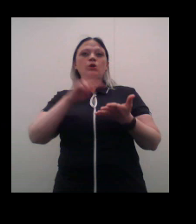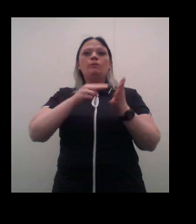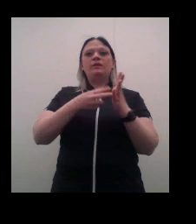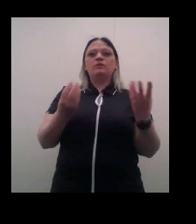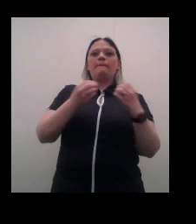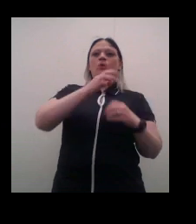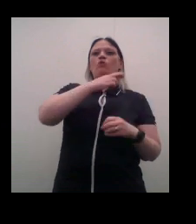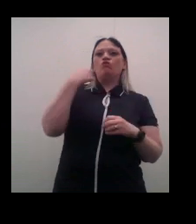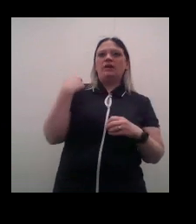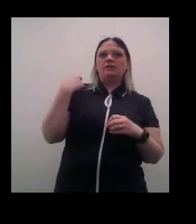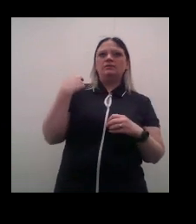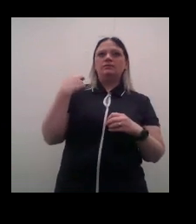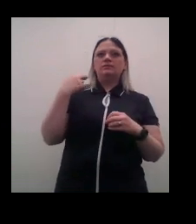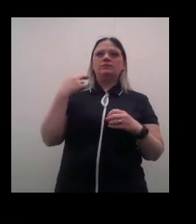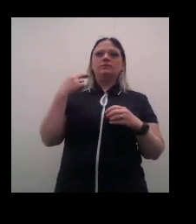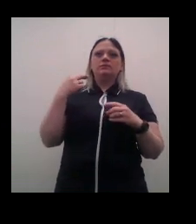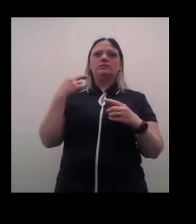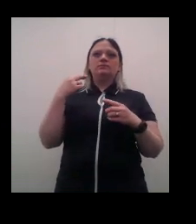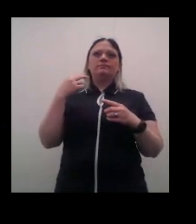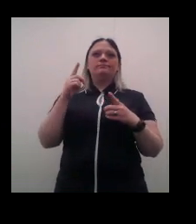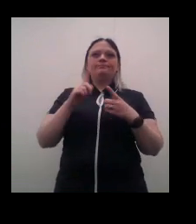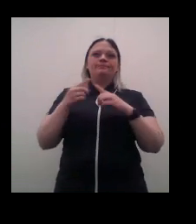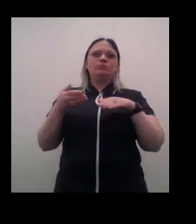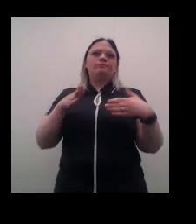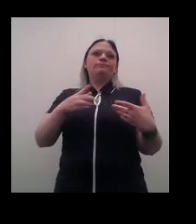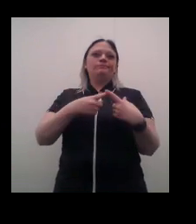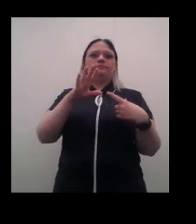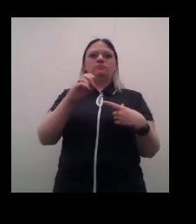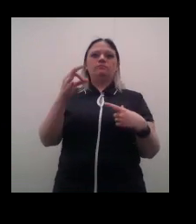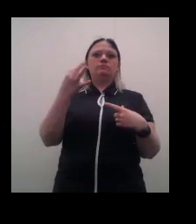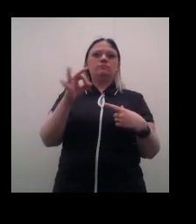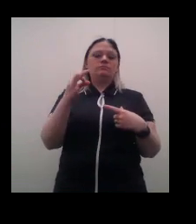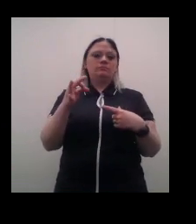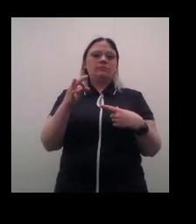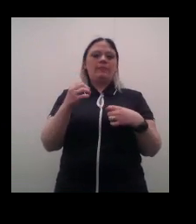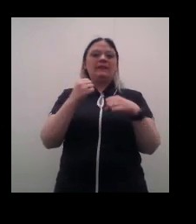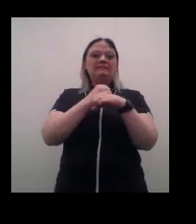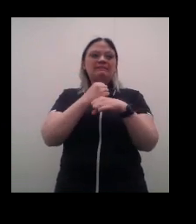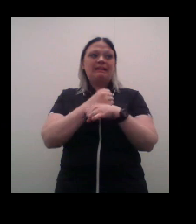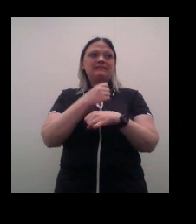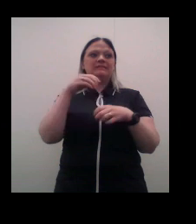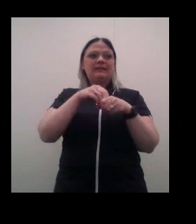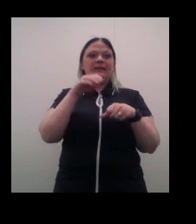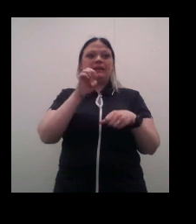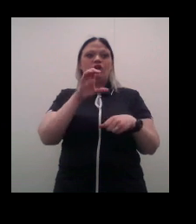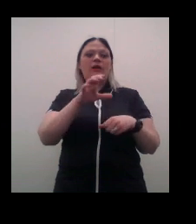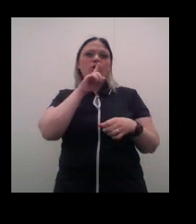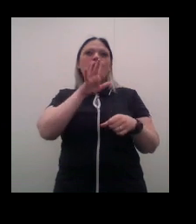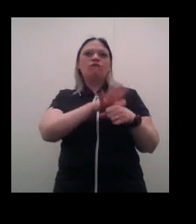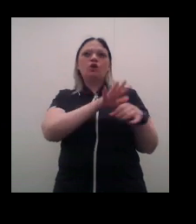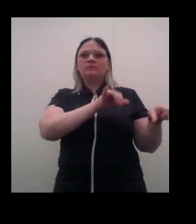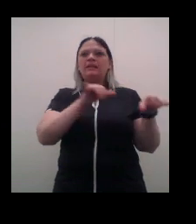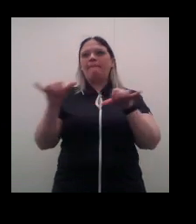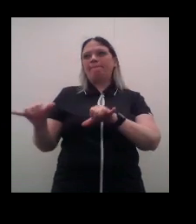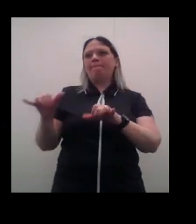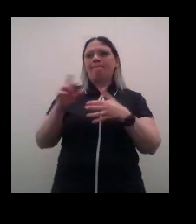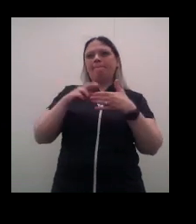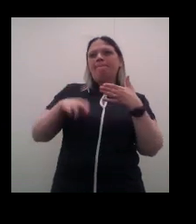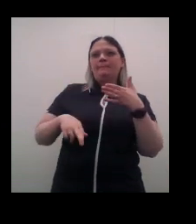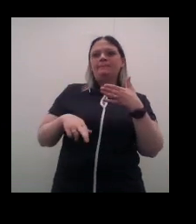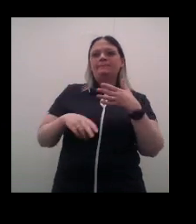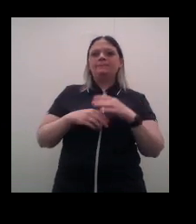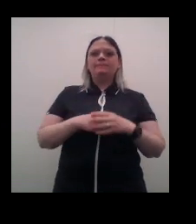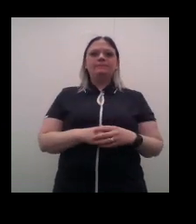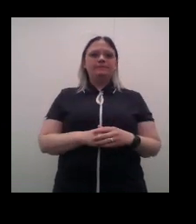to unfortunately perishing from COVID-19, and the statistics that we see in Erie County confirm that as well. The next